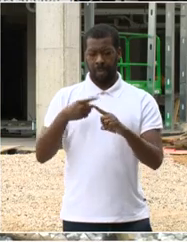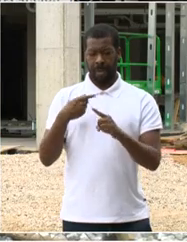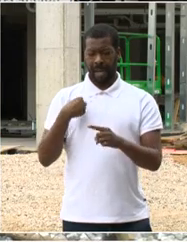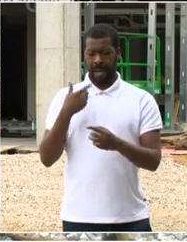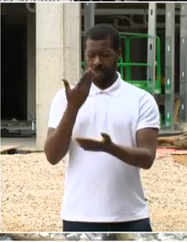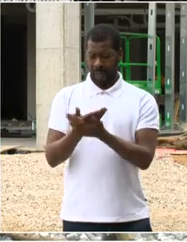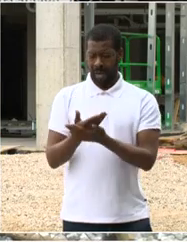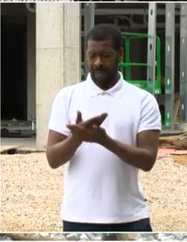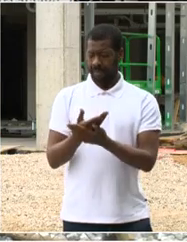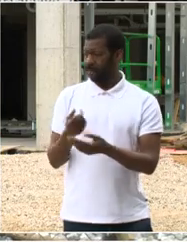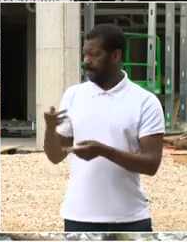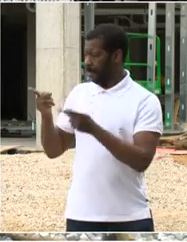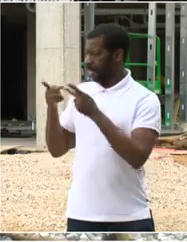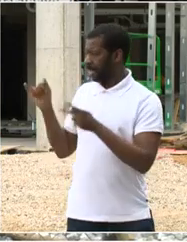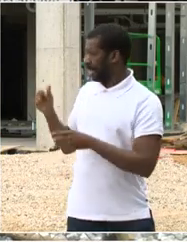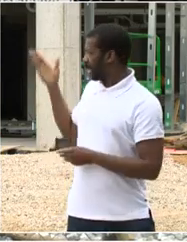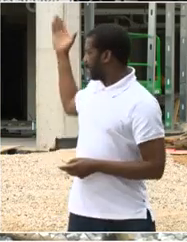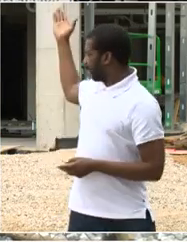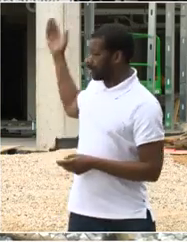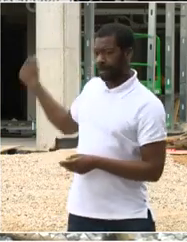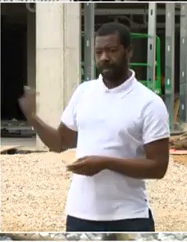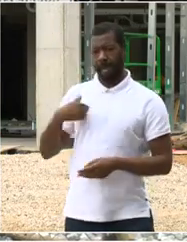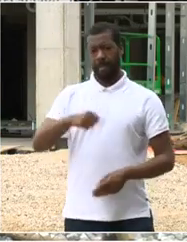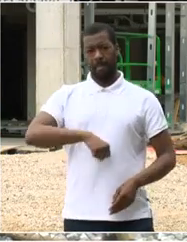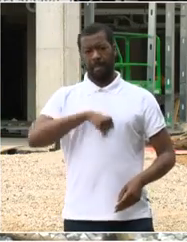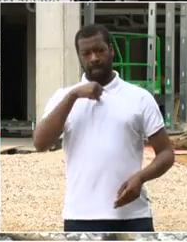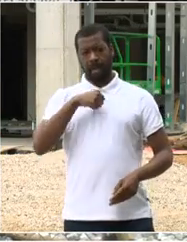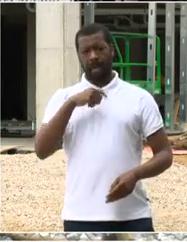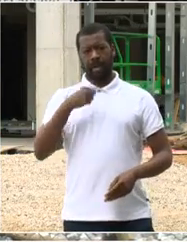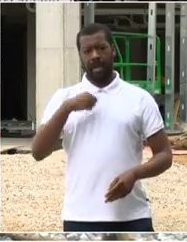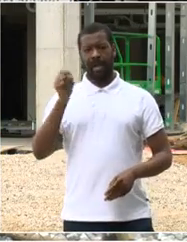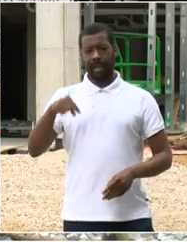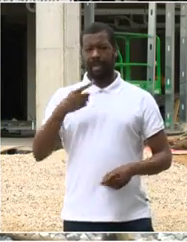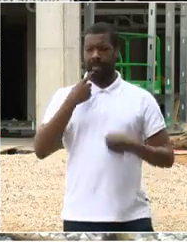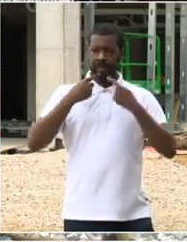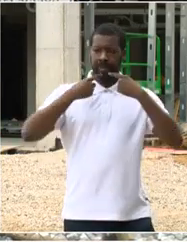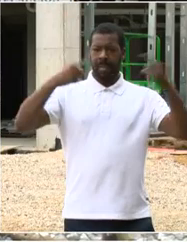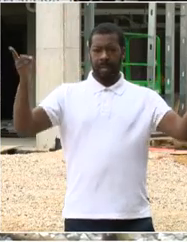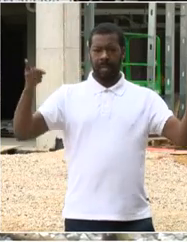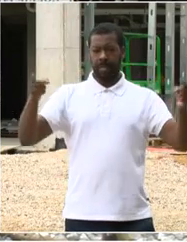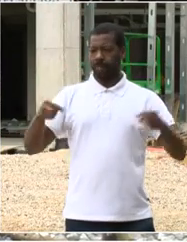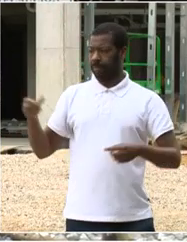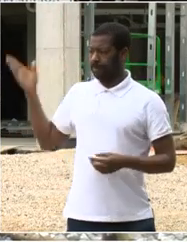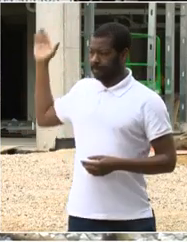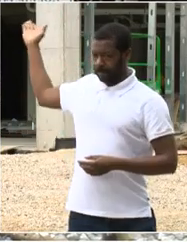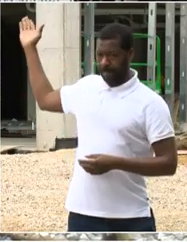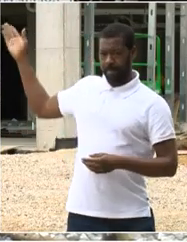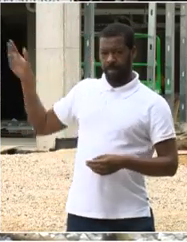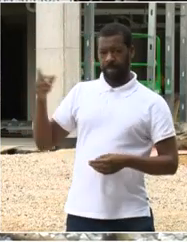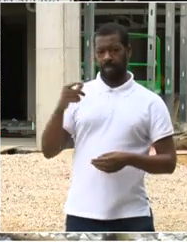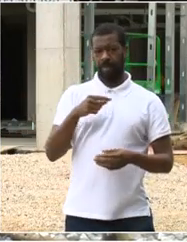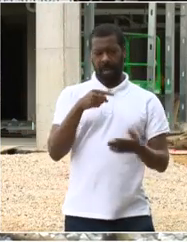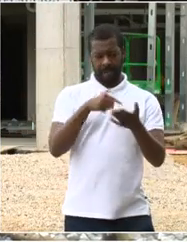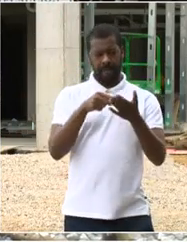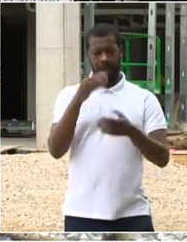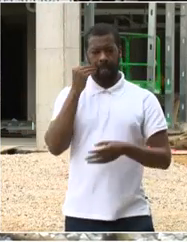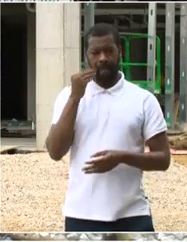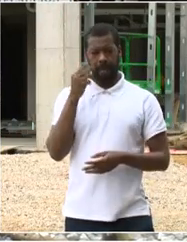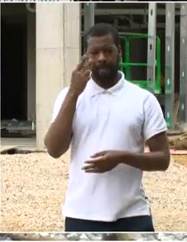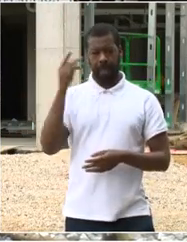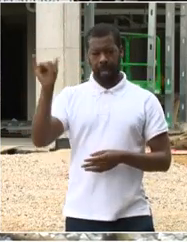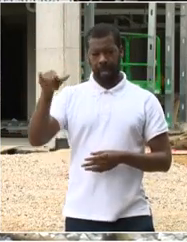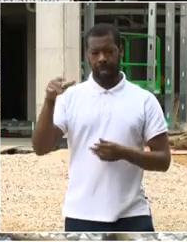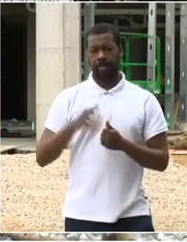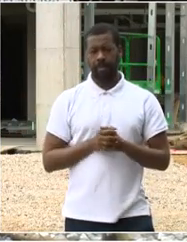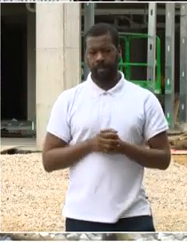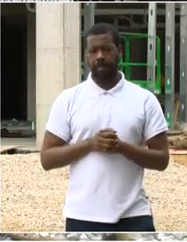of them, aren't we? We can tell people around the country, this is what affordable housing looks like. And I know